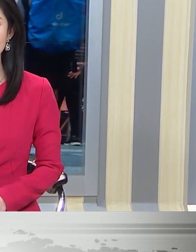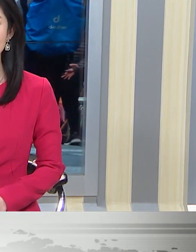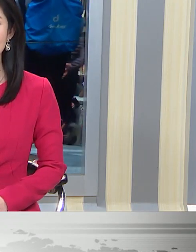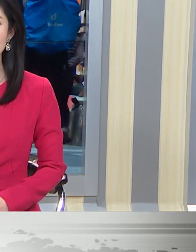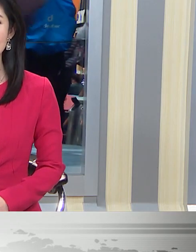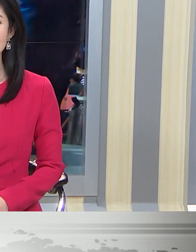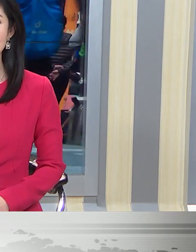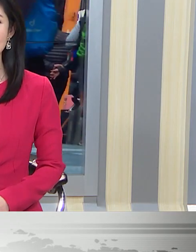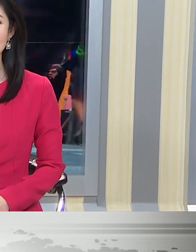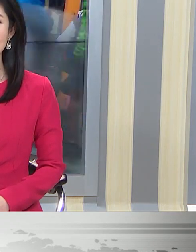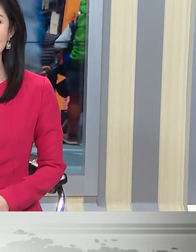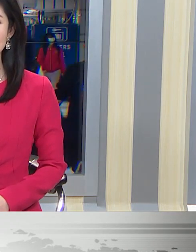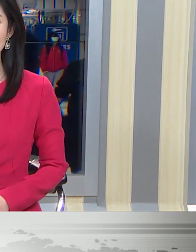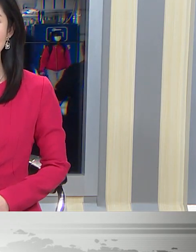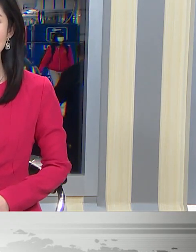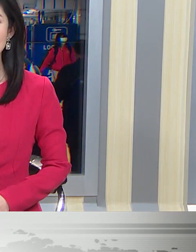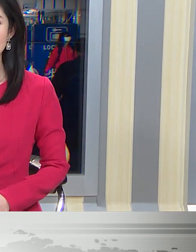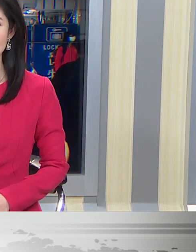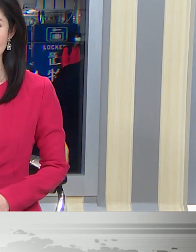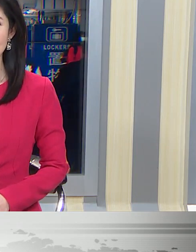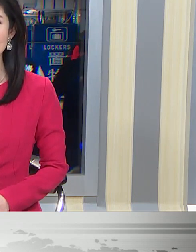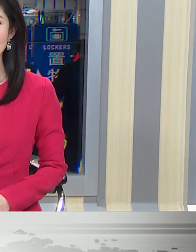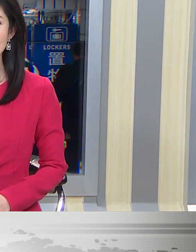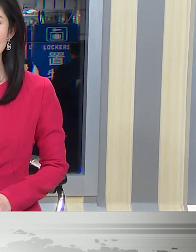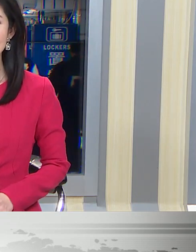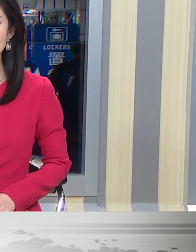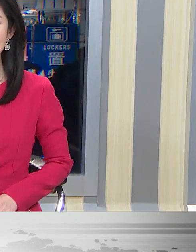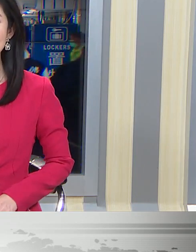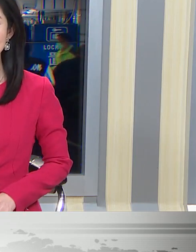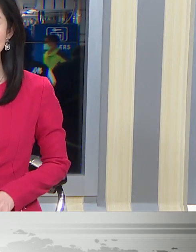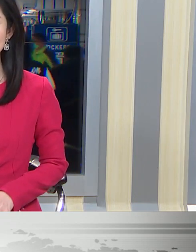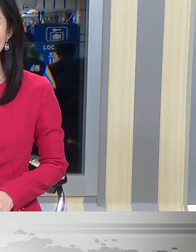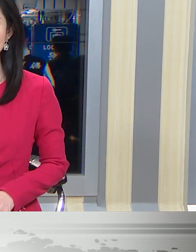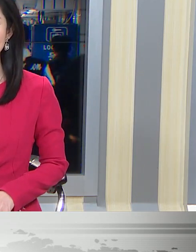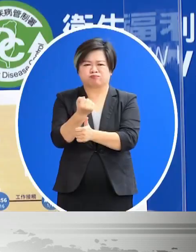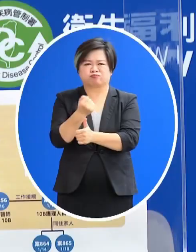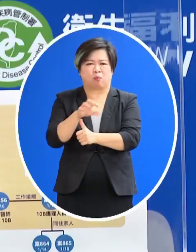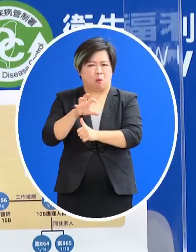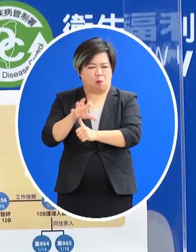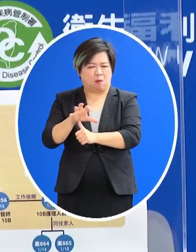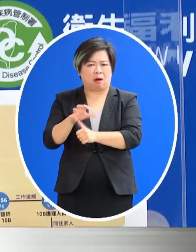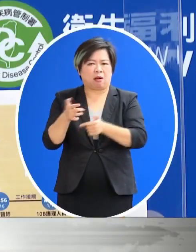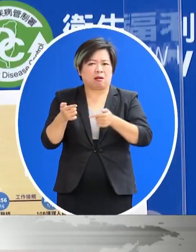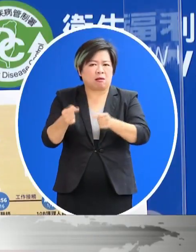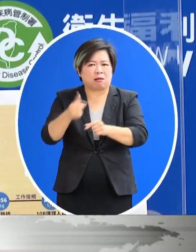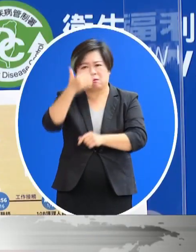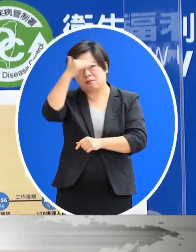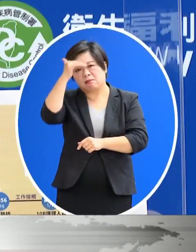racing to impose tougher rules to curtail the spread of the virus.